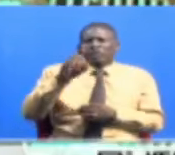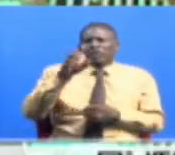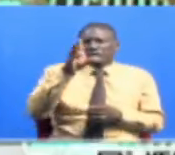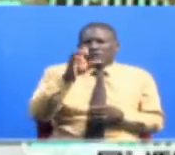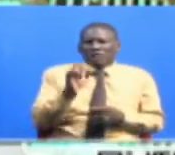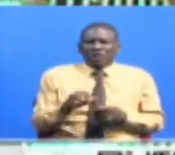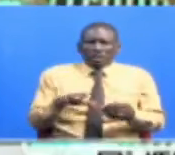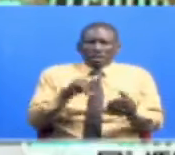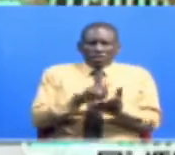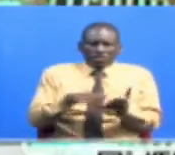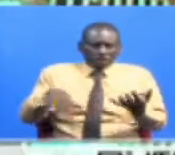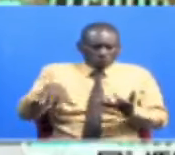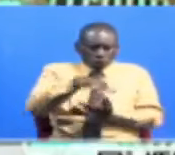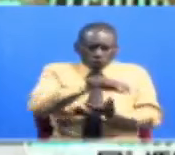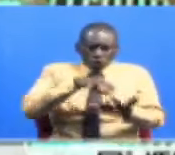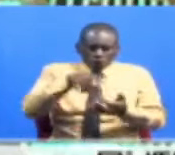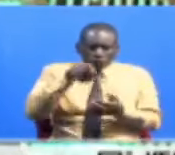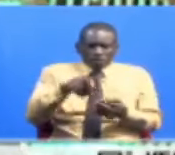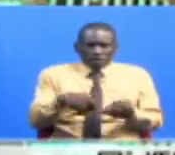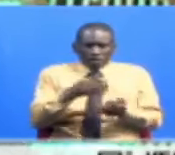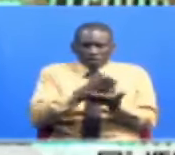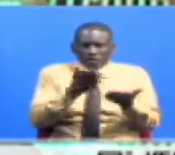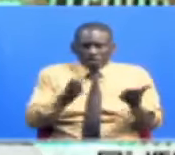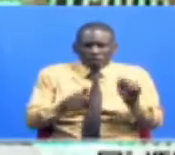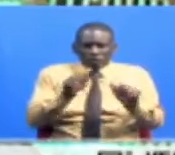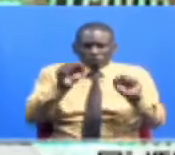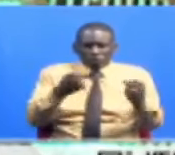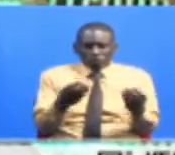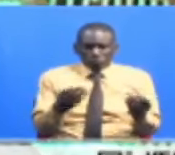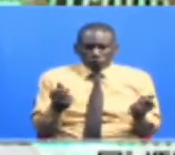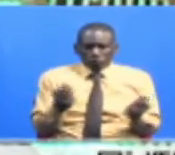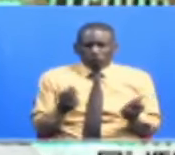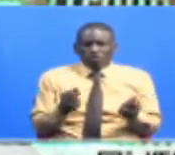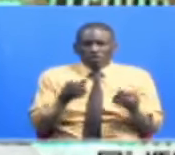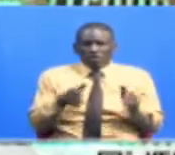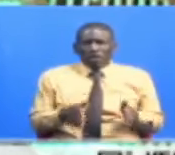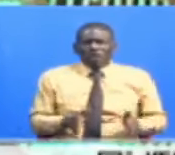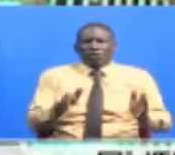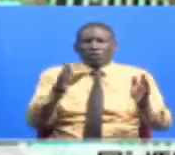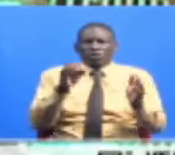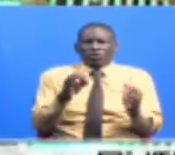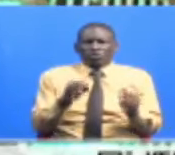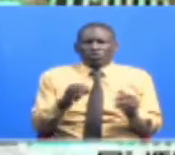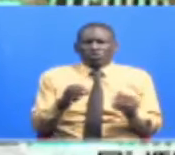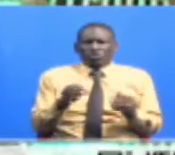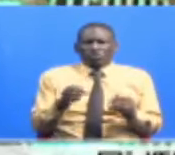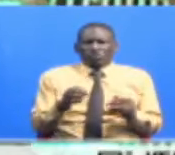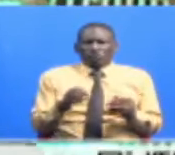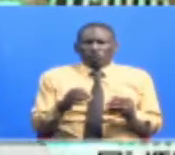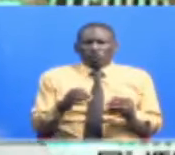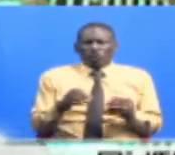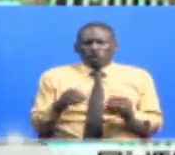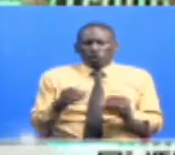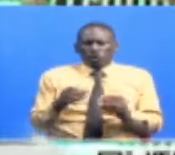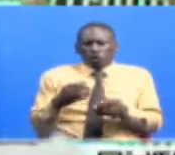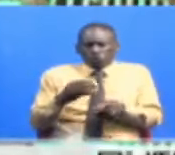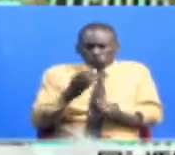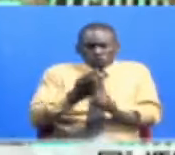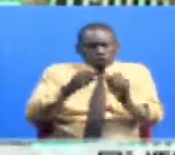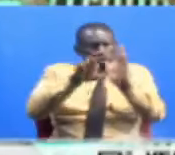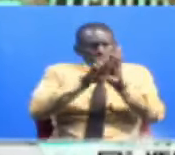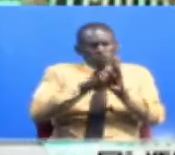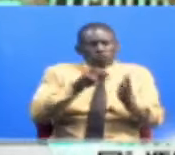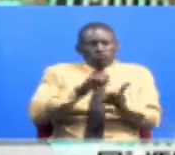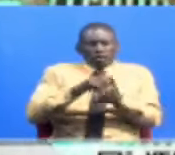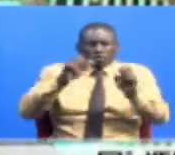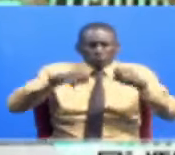DCI. That confusion is something that can be dealt with in terms of illegally, so that